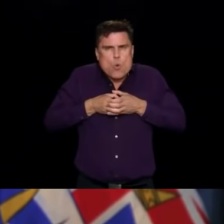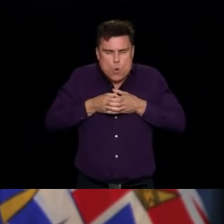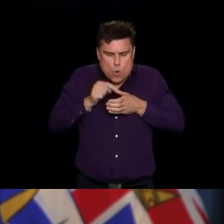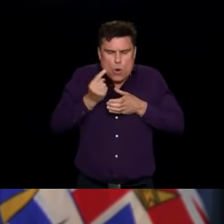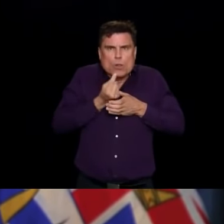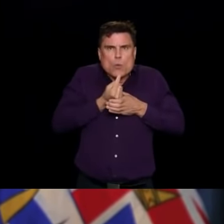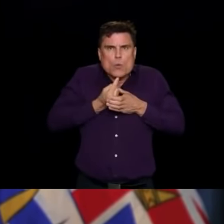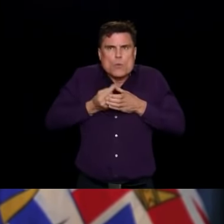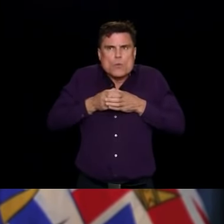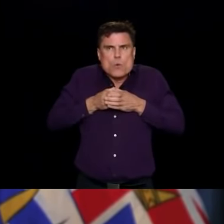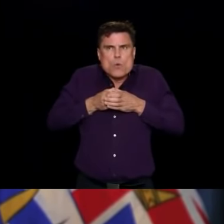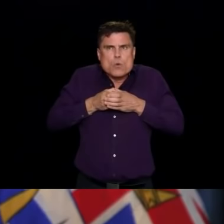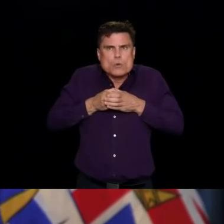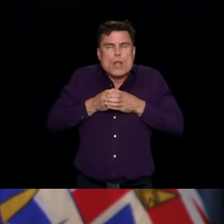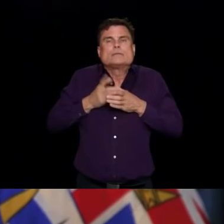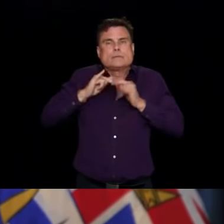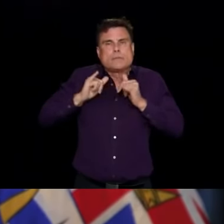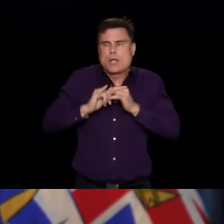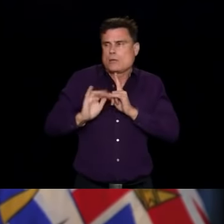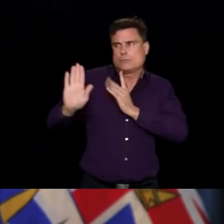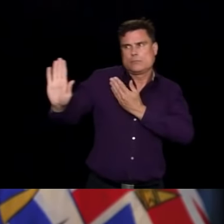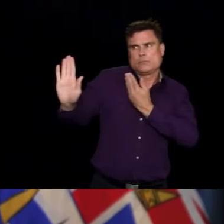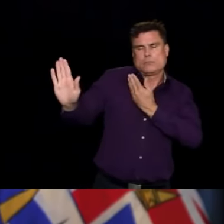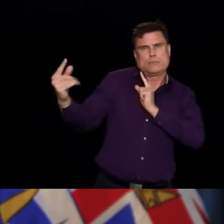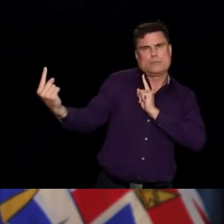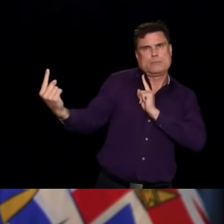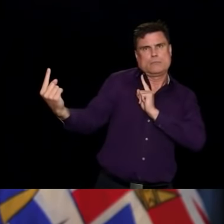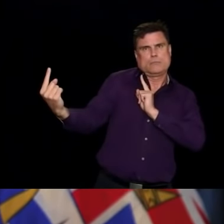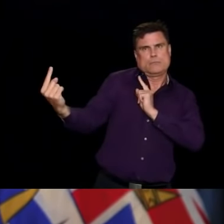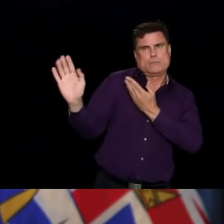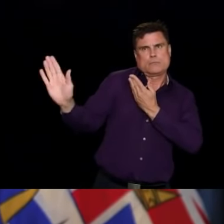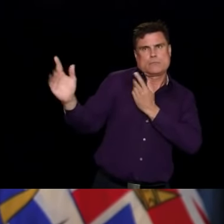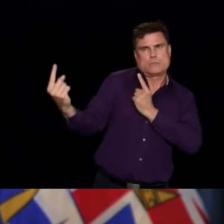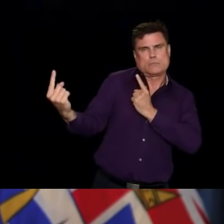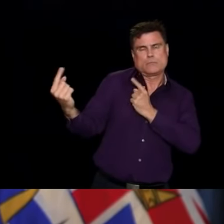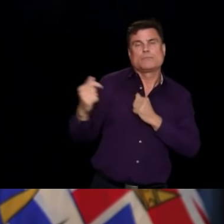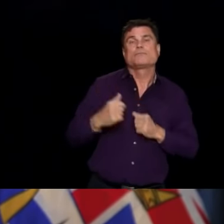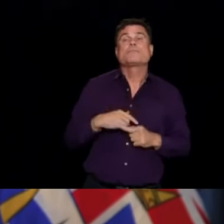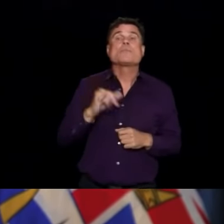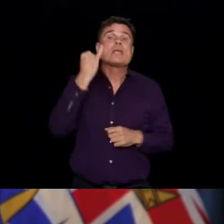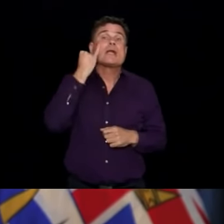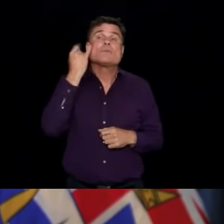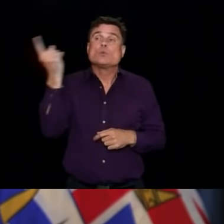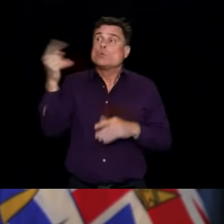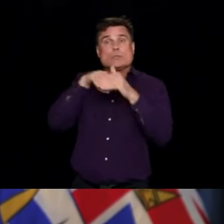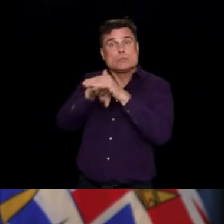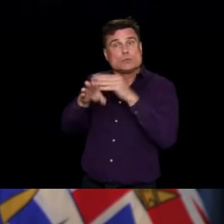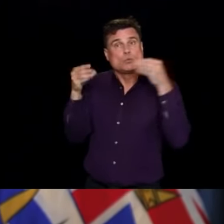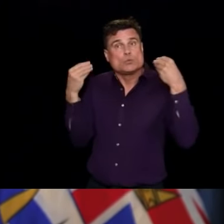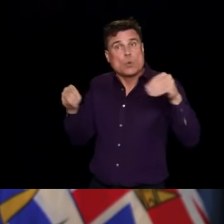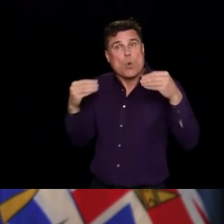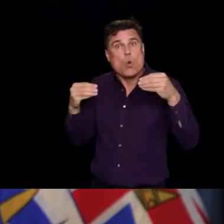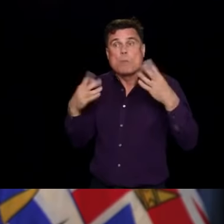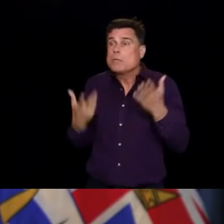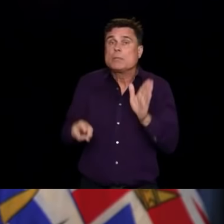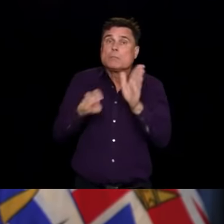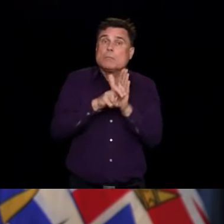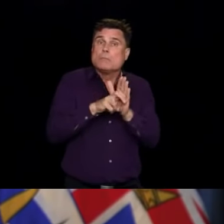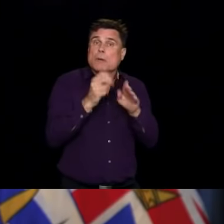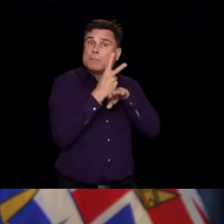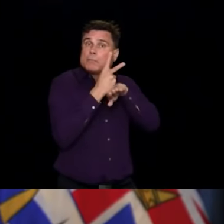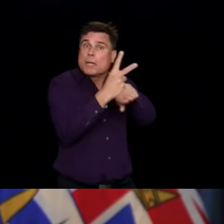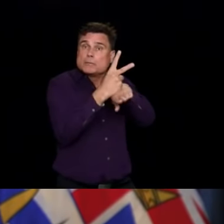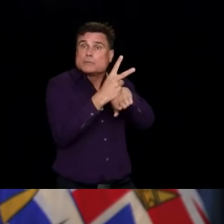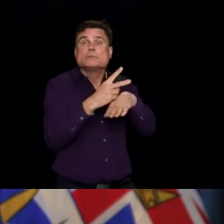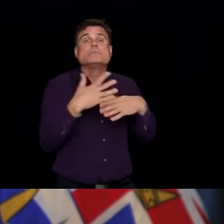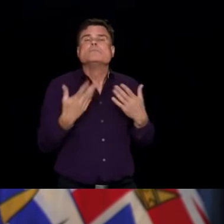on transit, or in our community. Using masks when it's challenging to maintain that safe distance. And